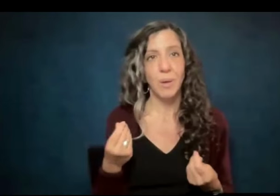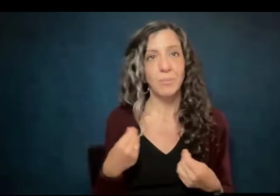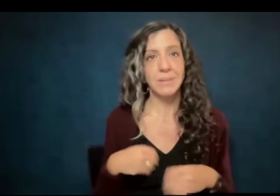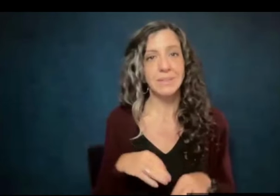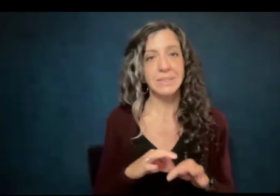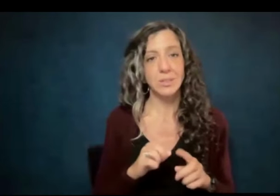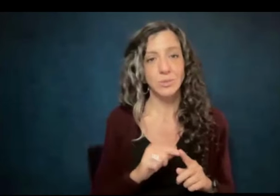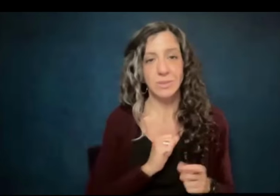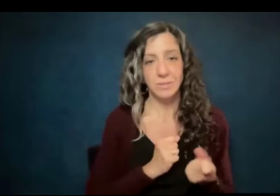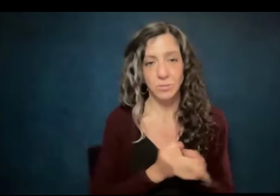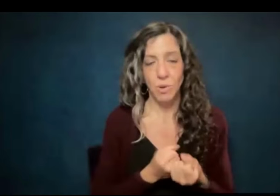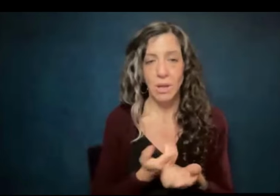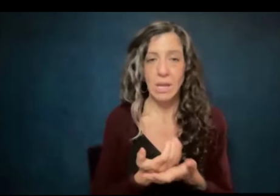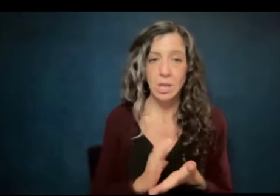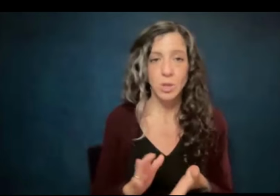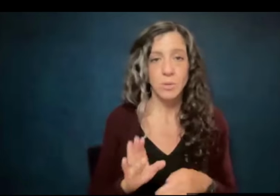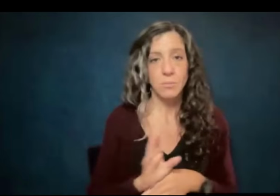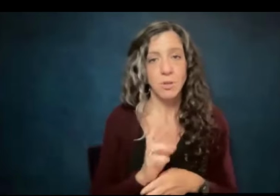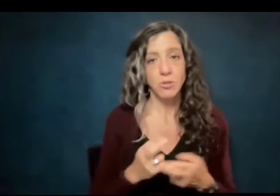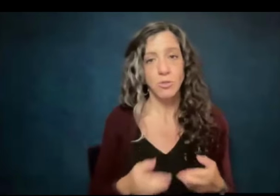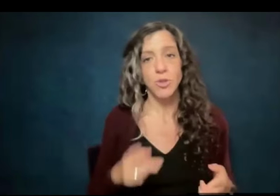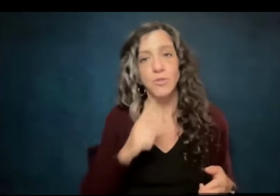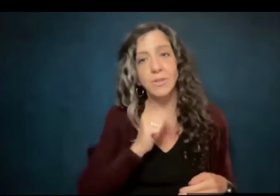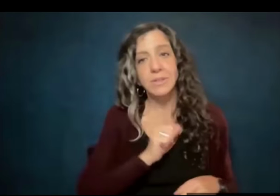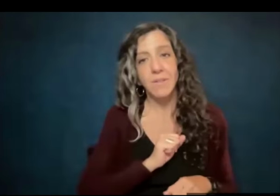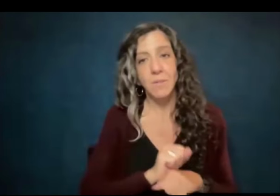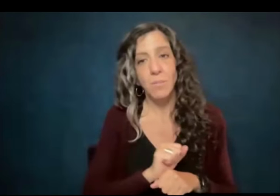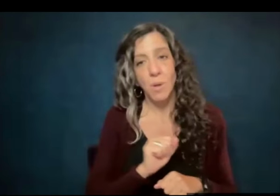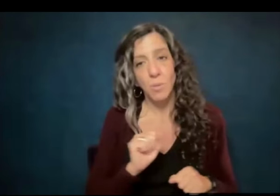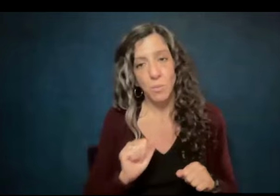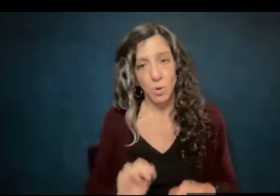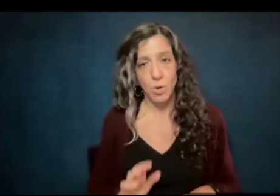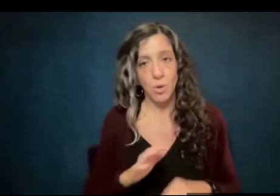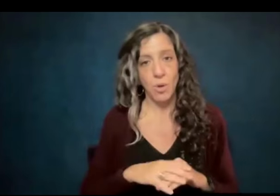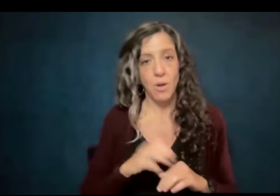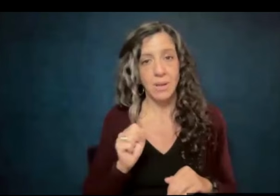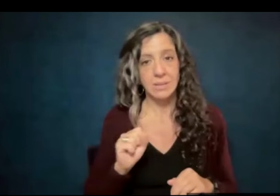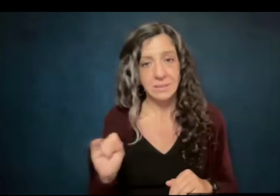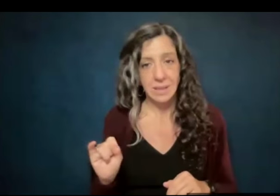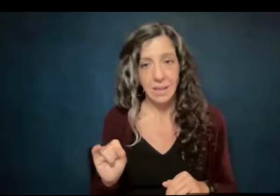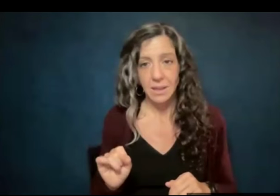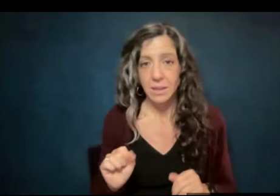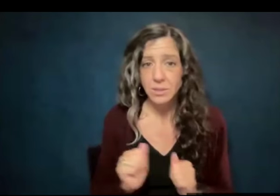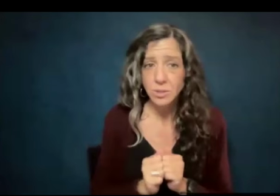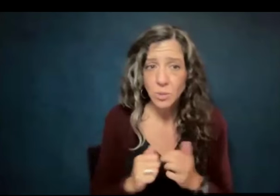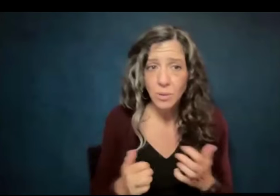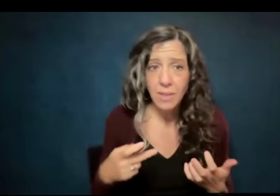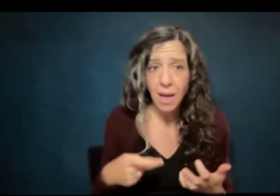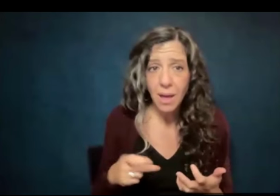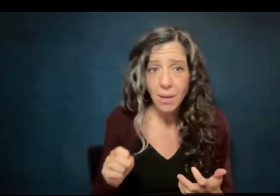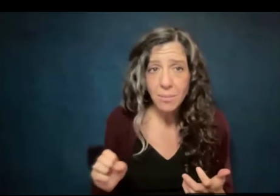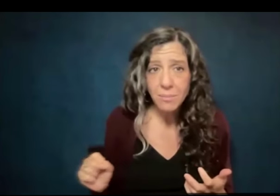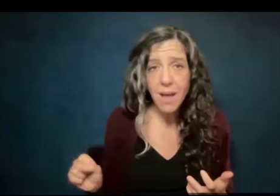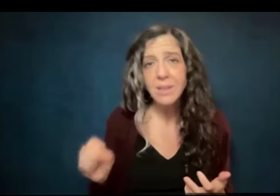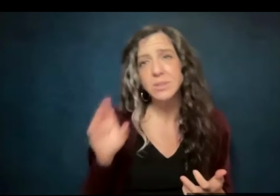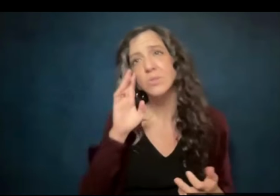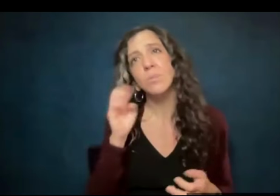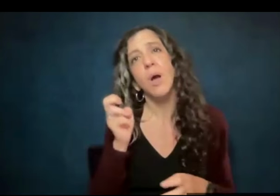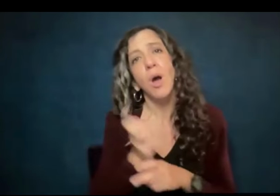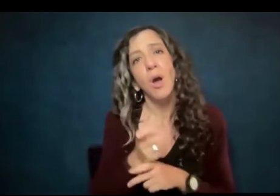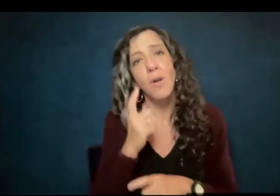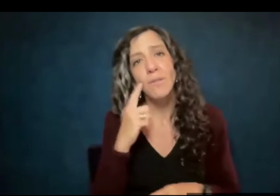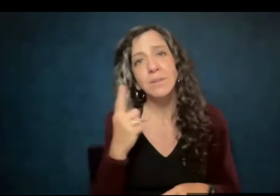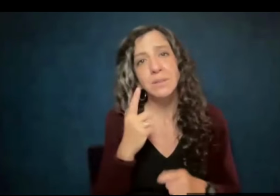business resources for self-employed workers on SSI. So without PES, it would be really hard for someone